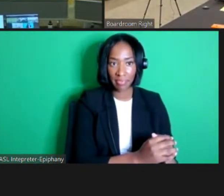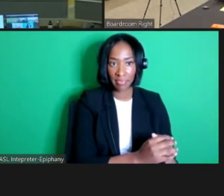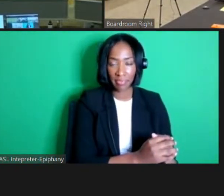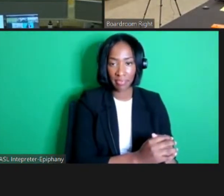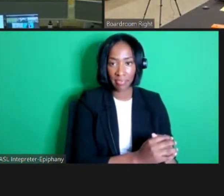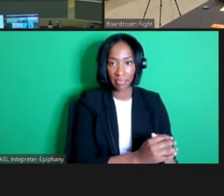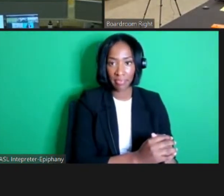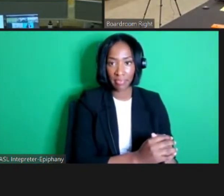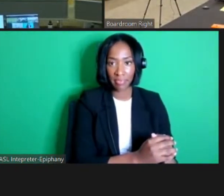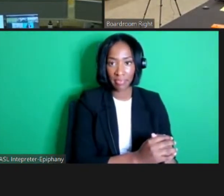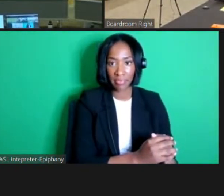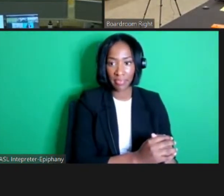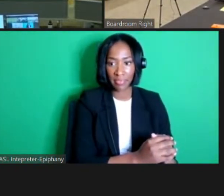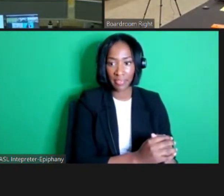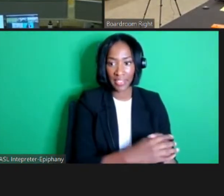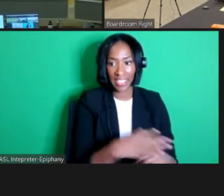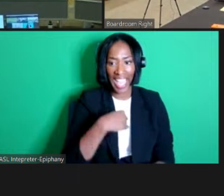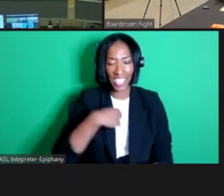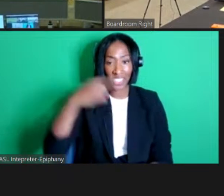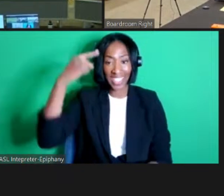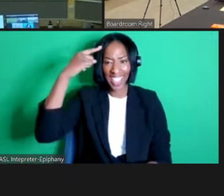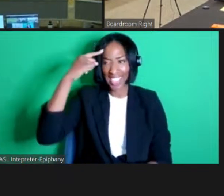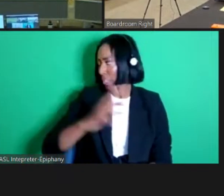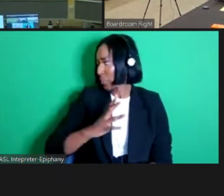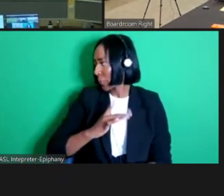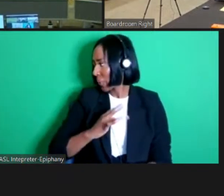I just like think it's cool that it's getting dark out.